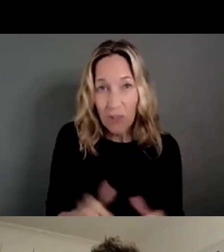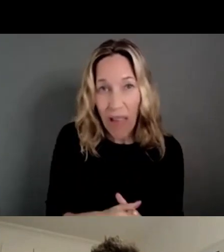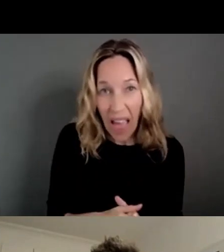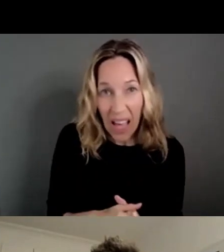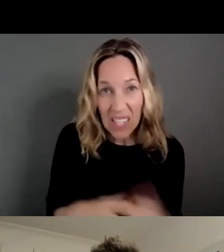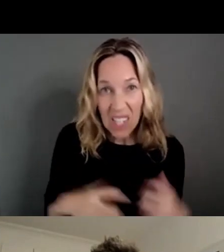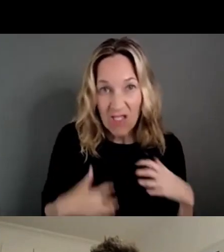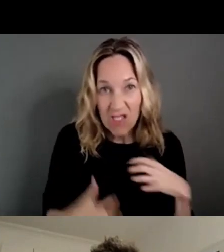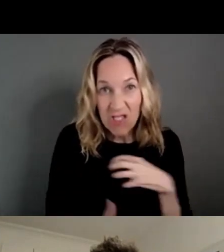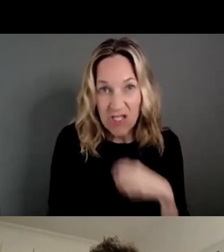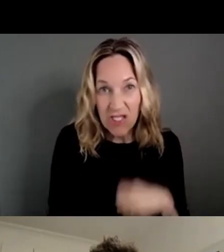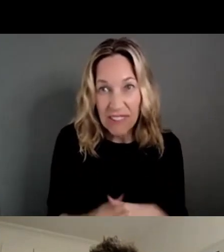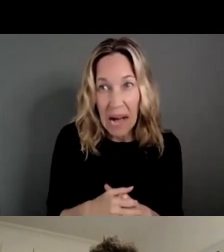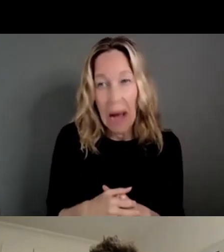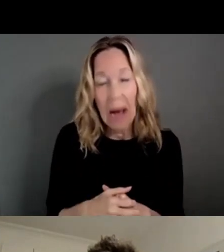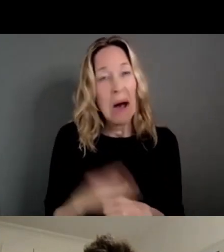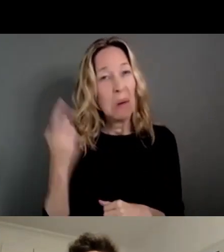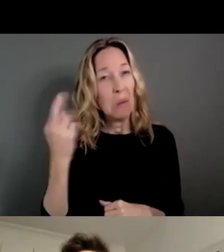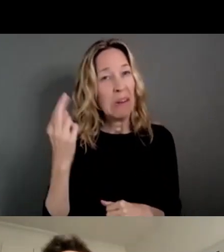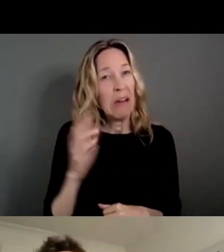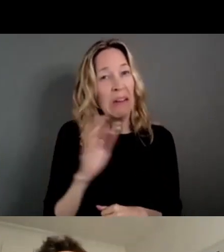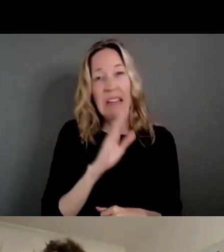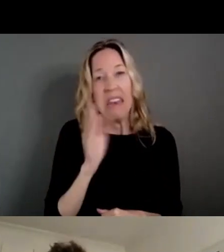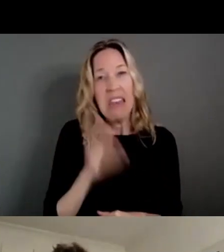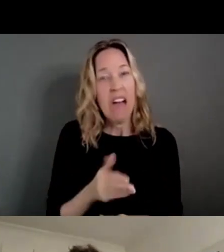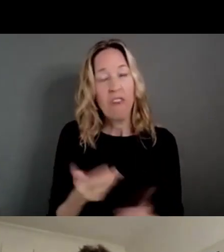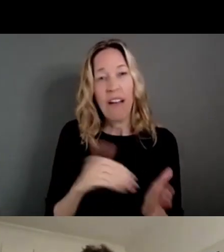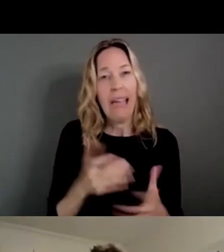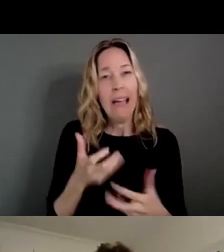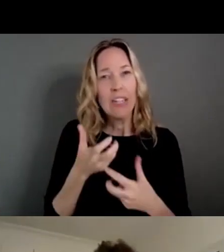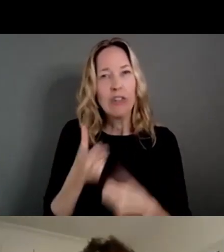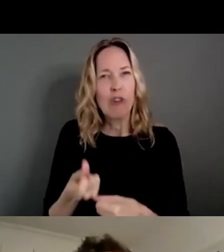experiences. So that's kind of what I do.